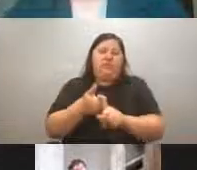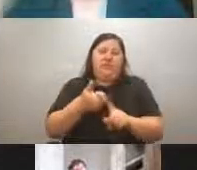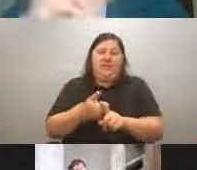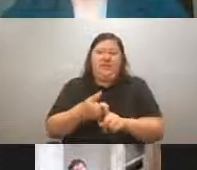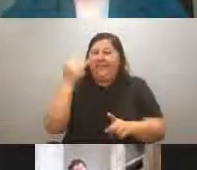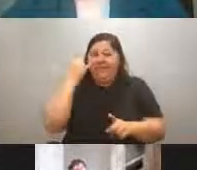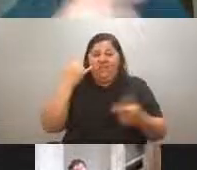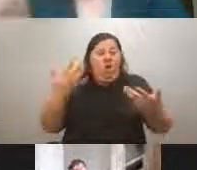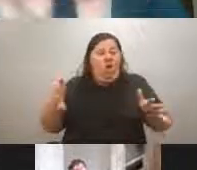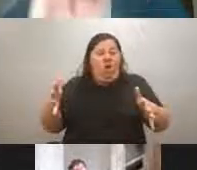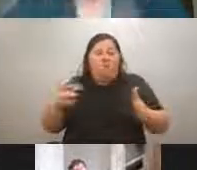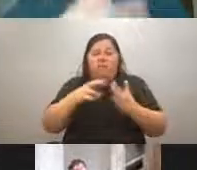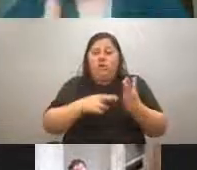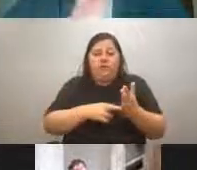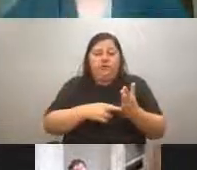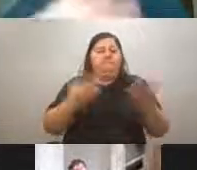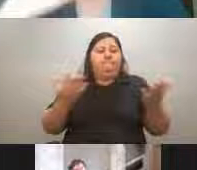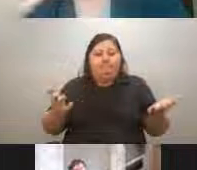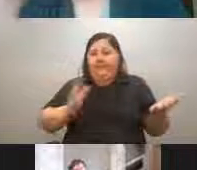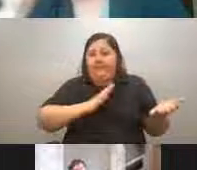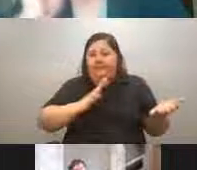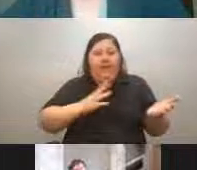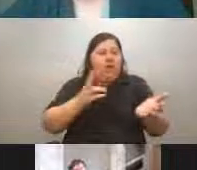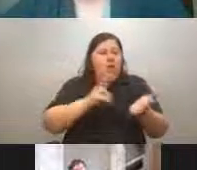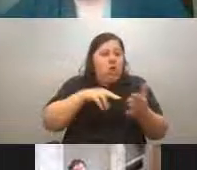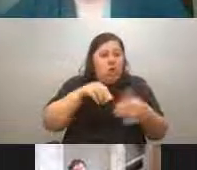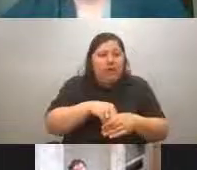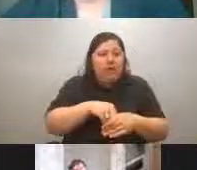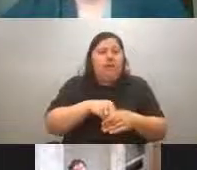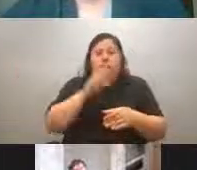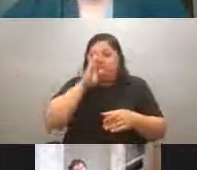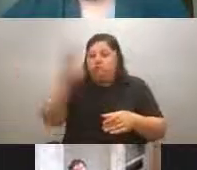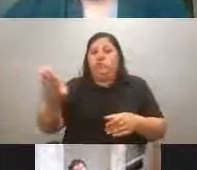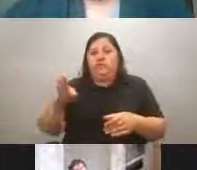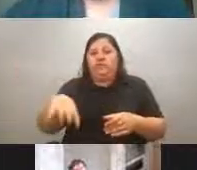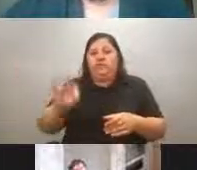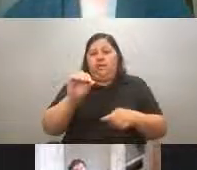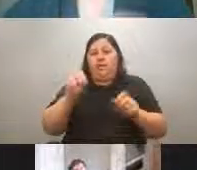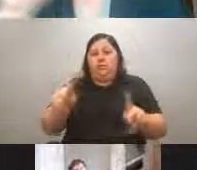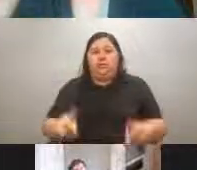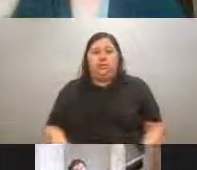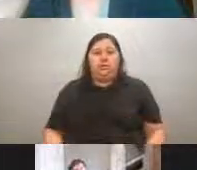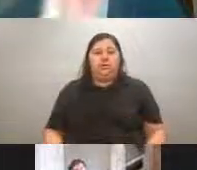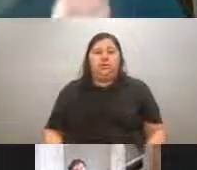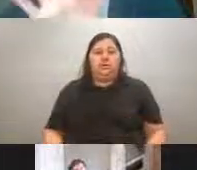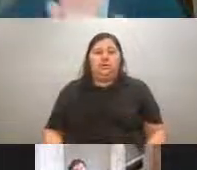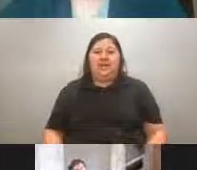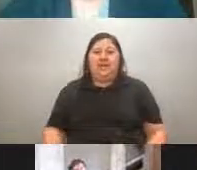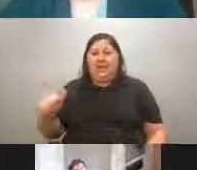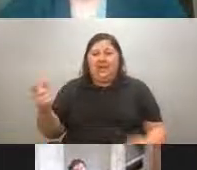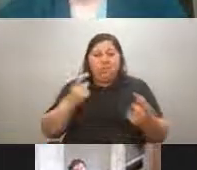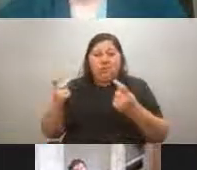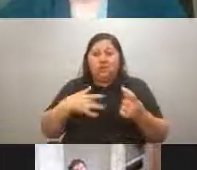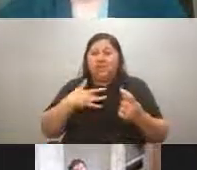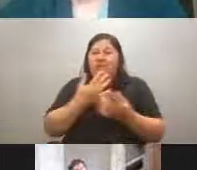already registered, then you're fine. You can log in and then you can go straight to finding the opportunity. And if you have any questions about this, feel free to reach